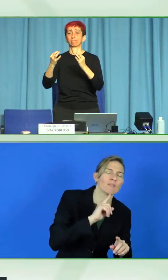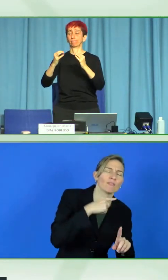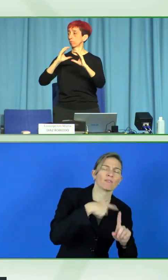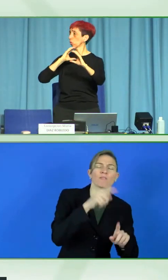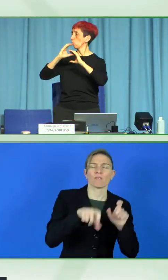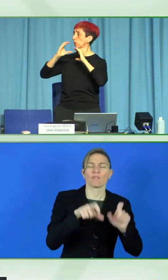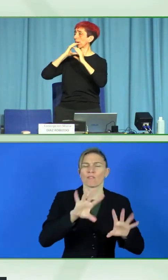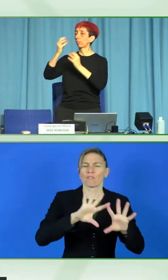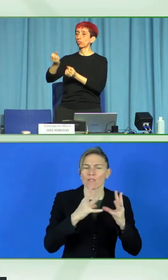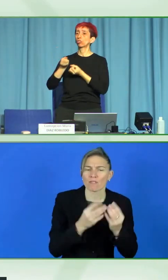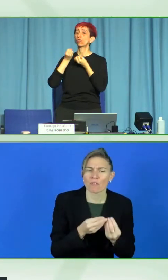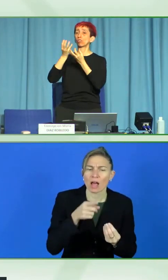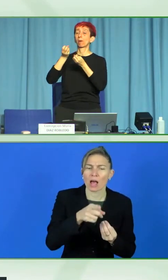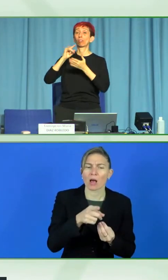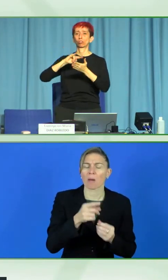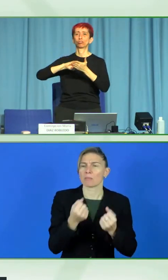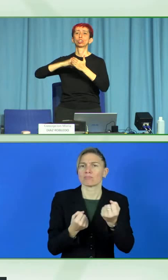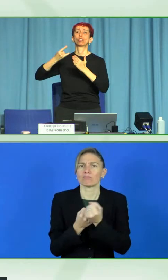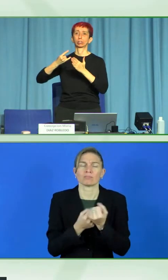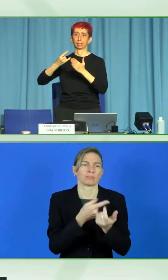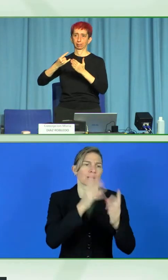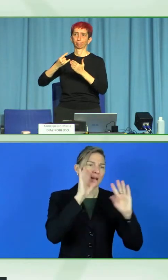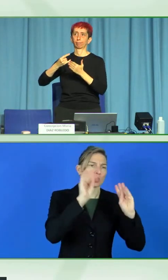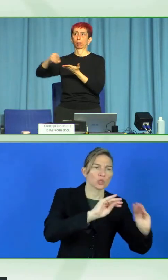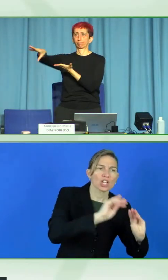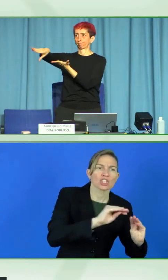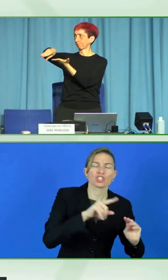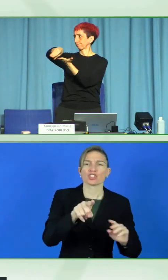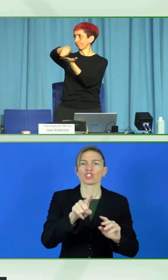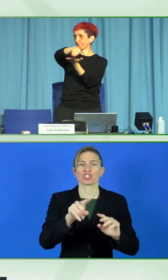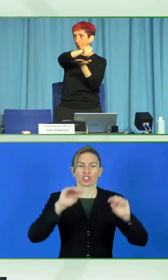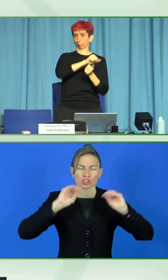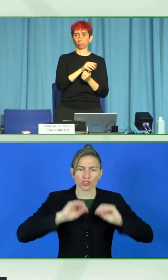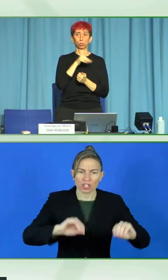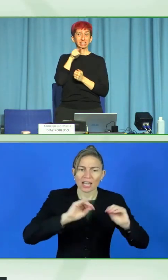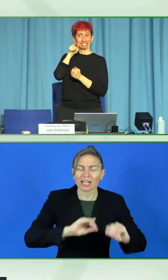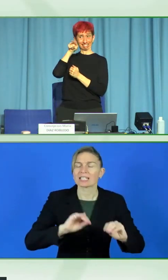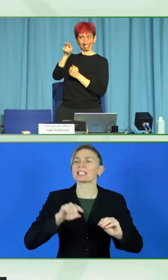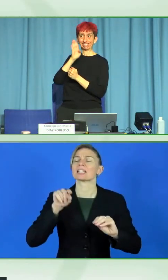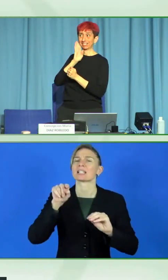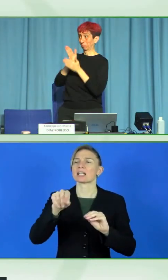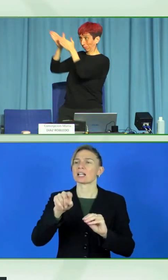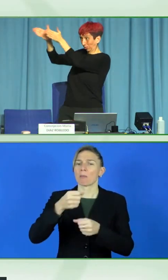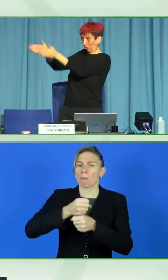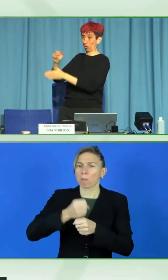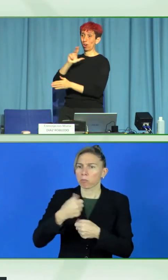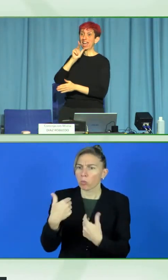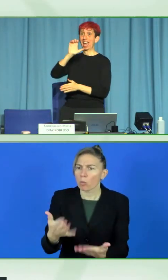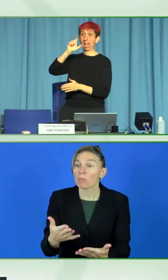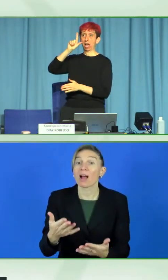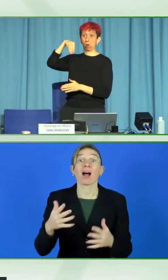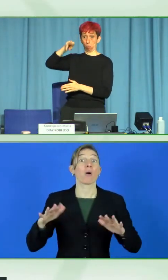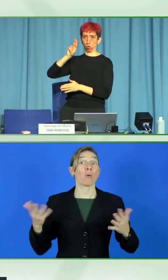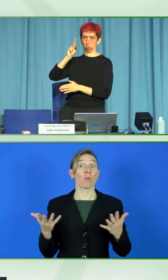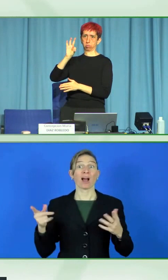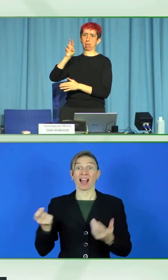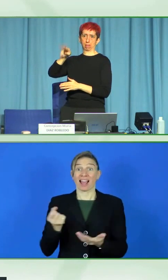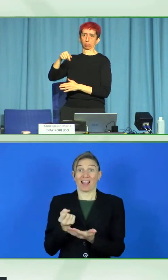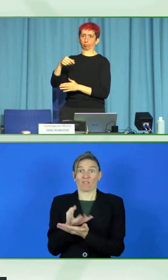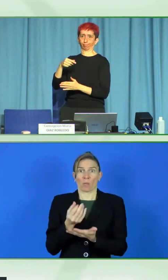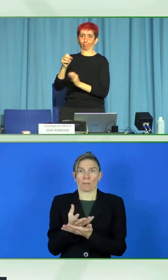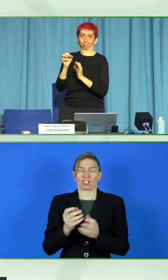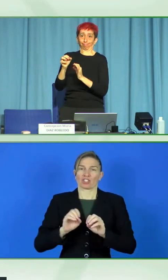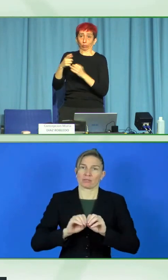field, education, training, employment, in order to give information throughout technology. And just